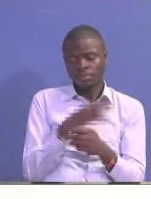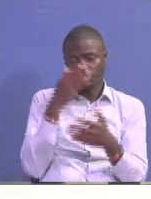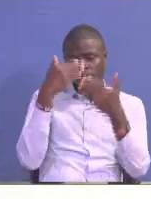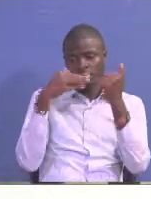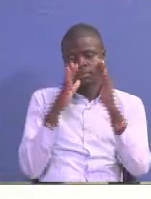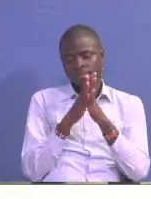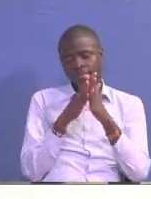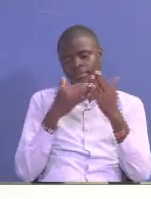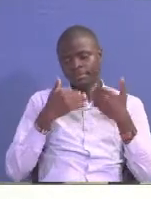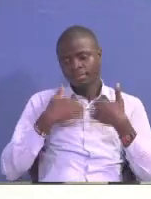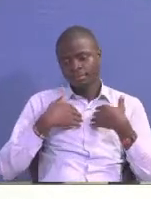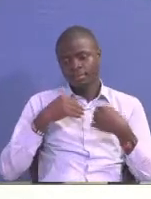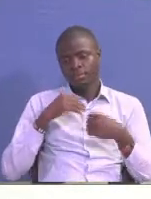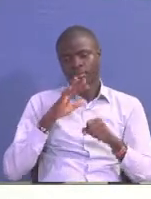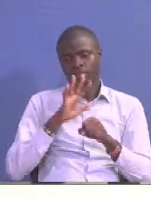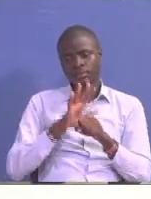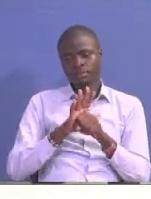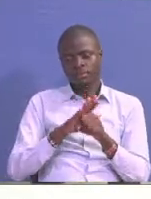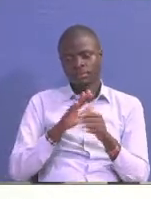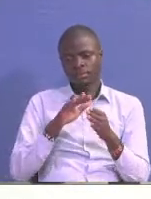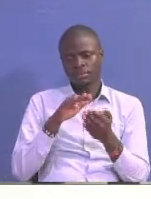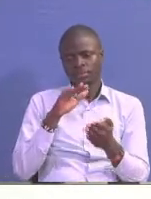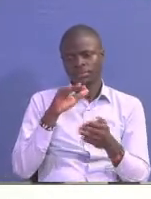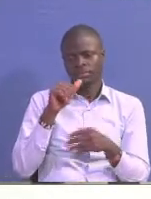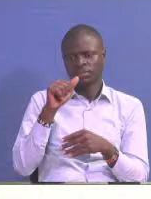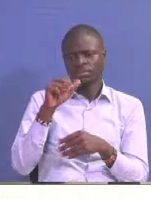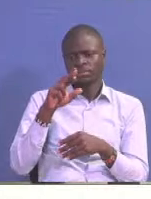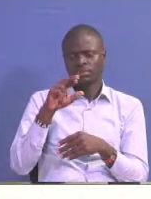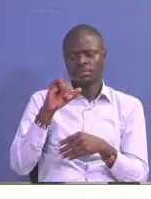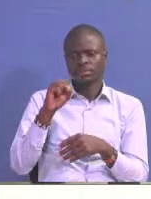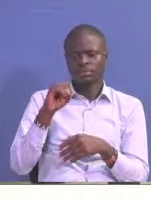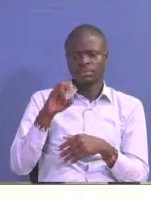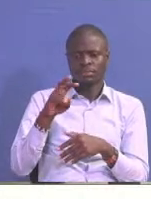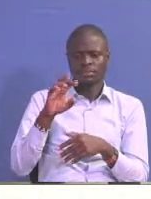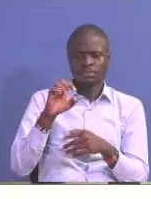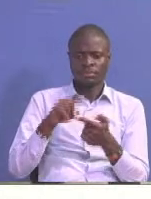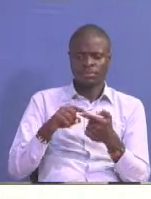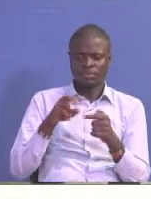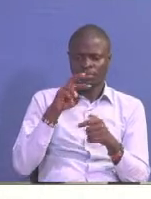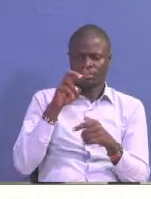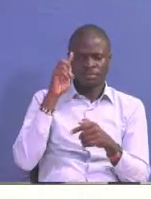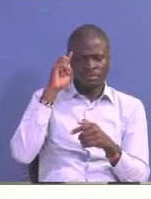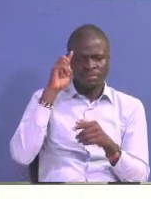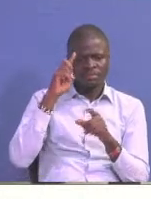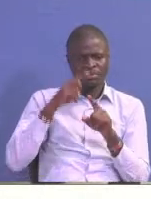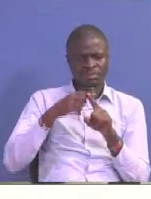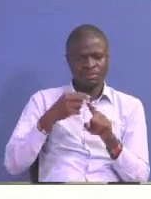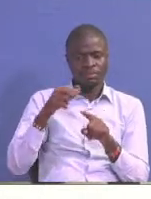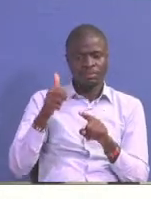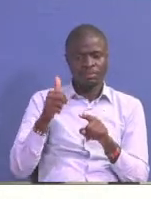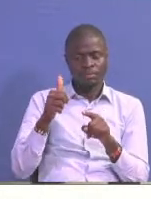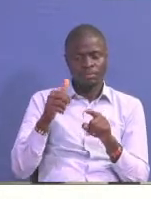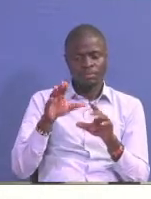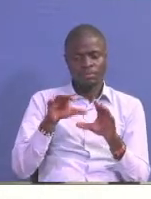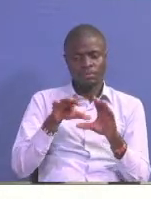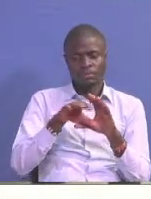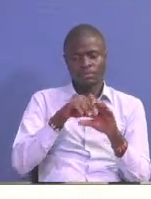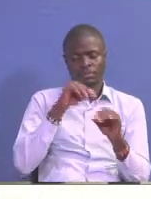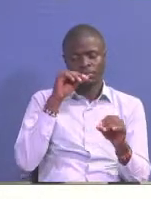Universities have to be much more aggressive in seeking also supplementary funding from external and